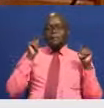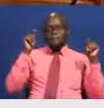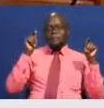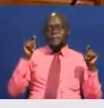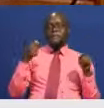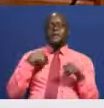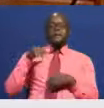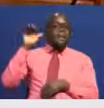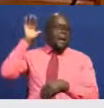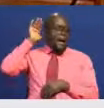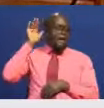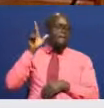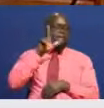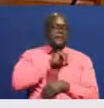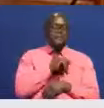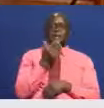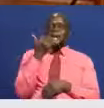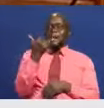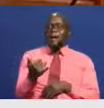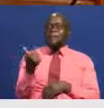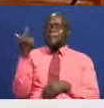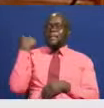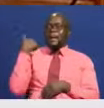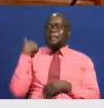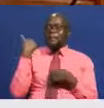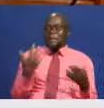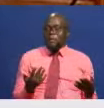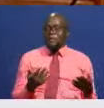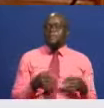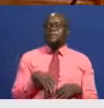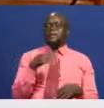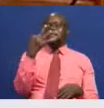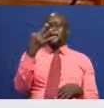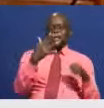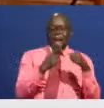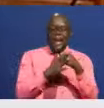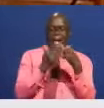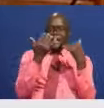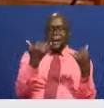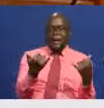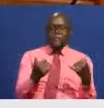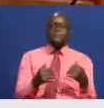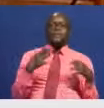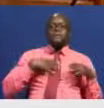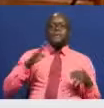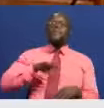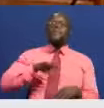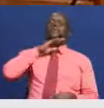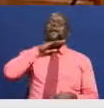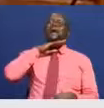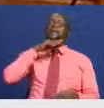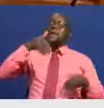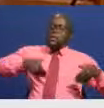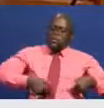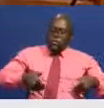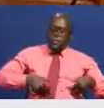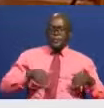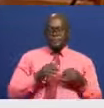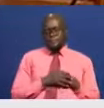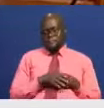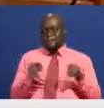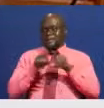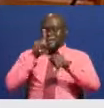just hear from my colleague that the number has gone to 39. At the same time, Mr. Speaker, sir, I would